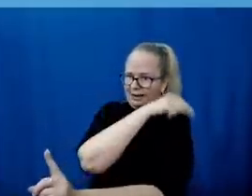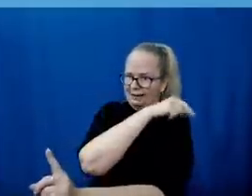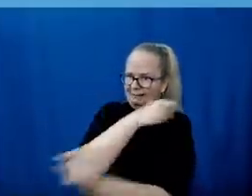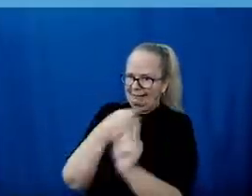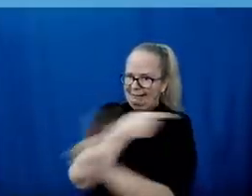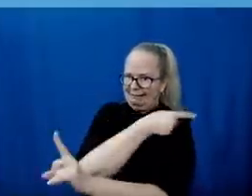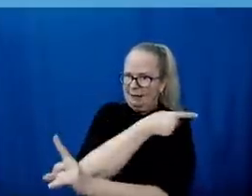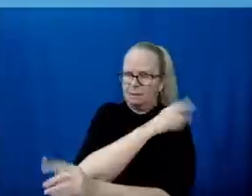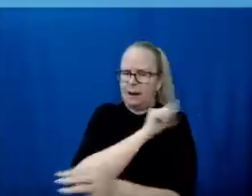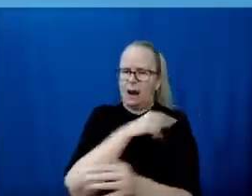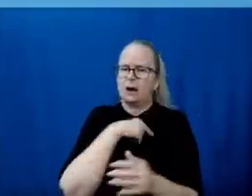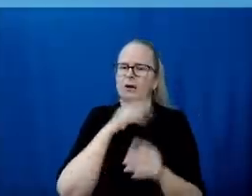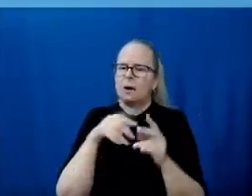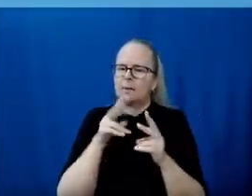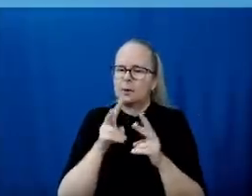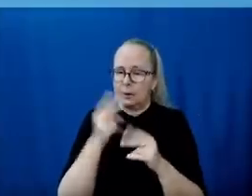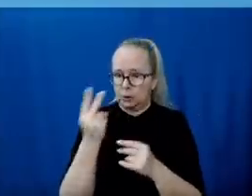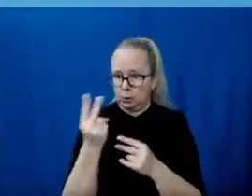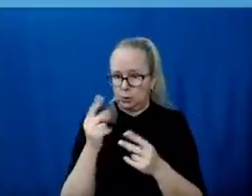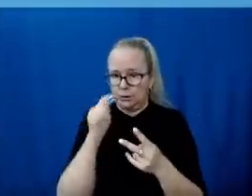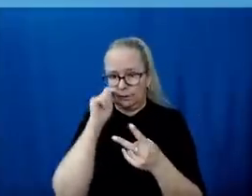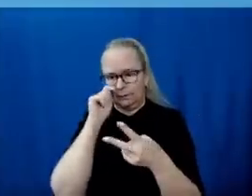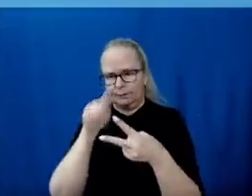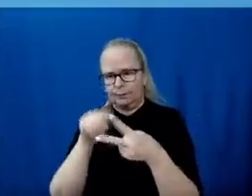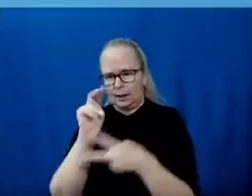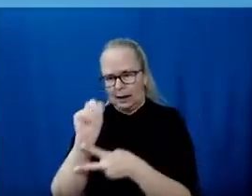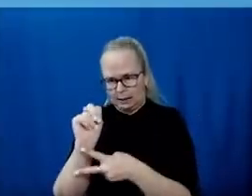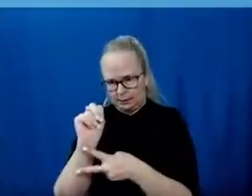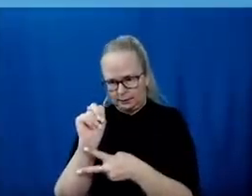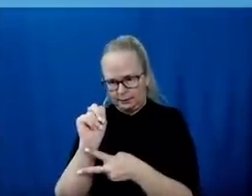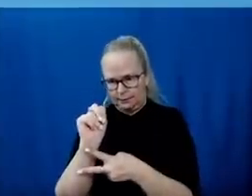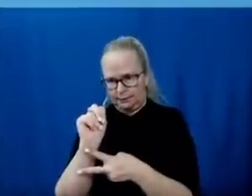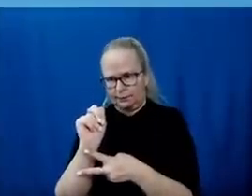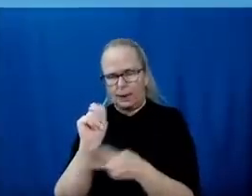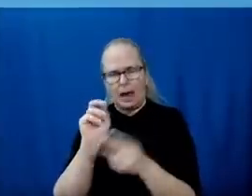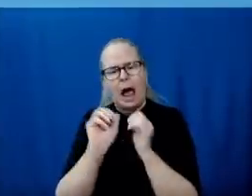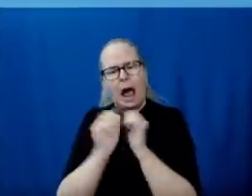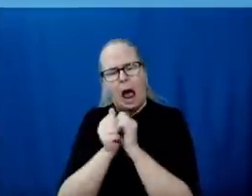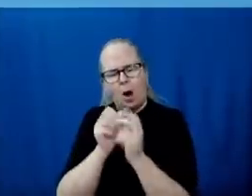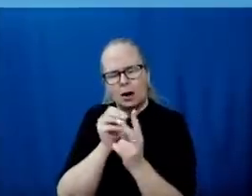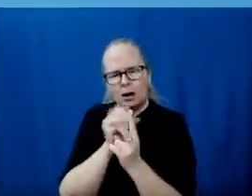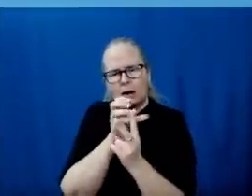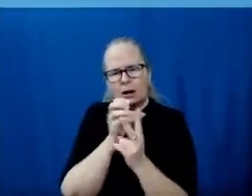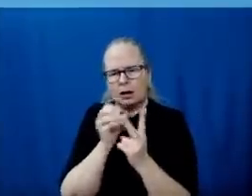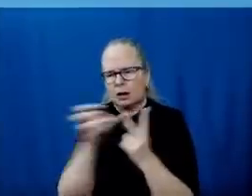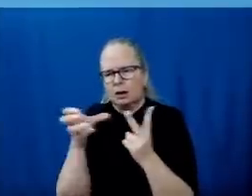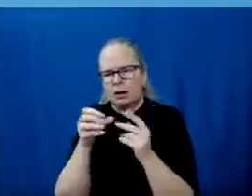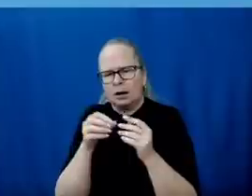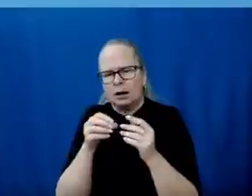it's 2 to the n times. You got to think about how things expand in terms of copy number.